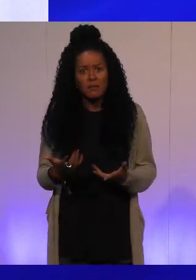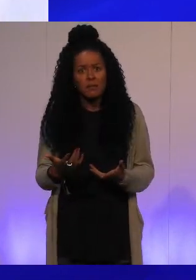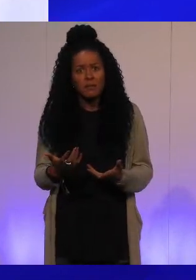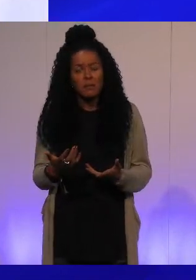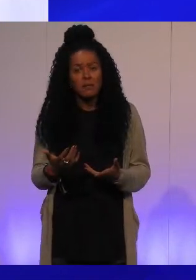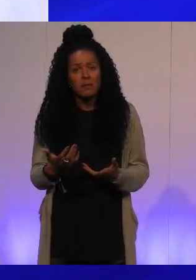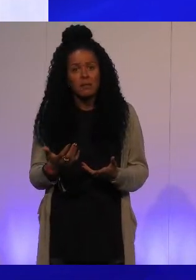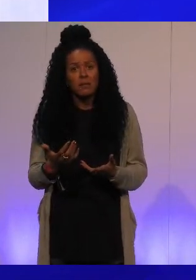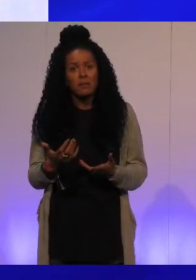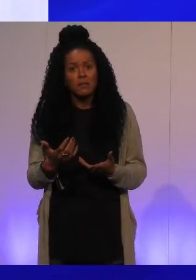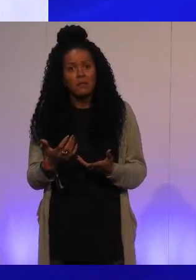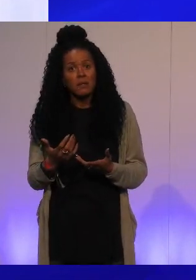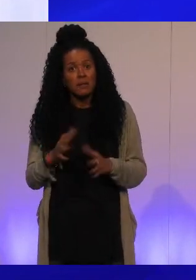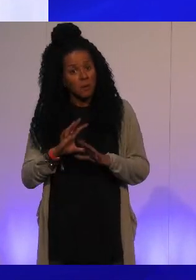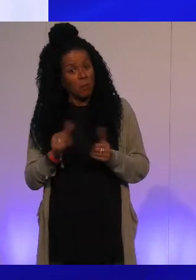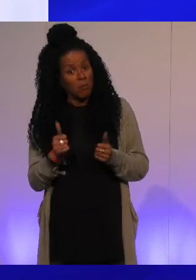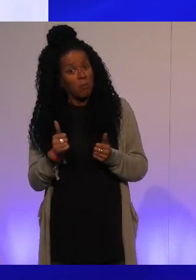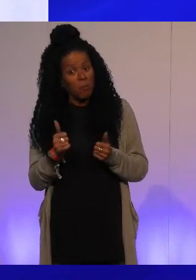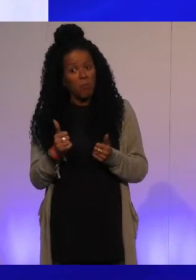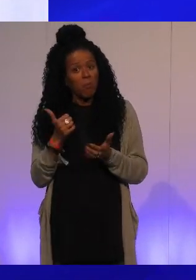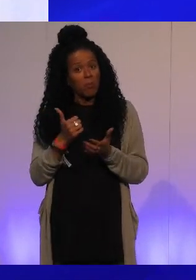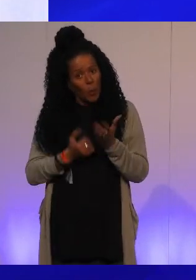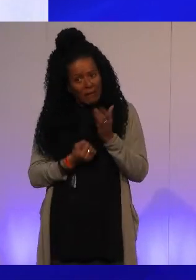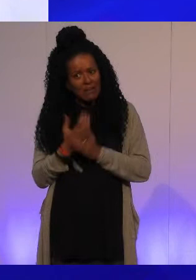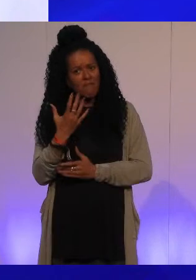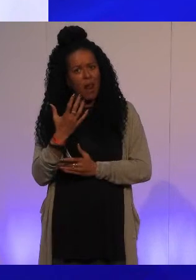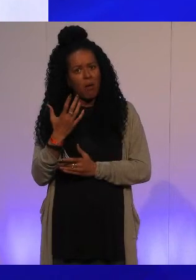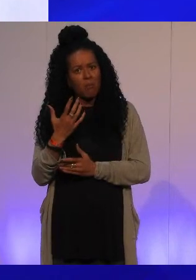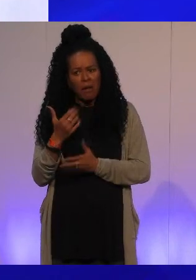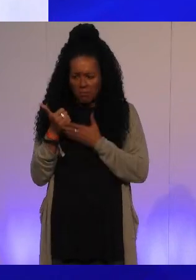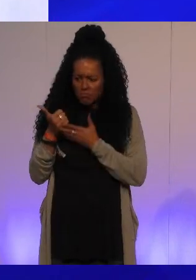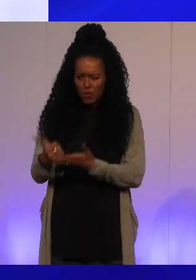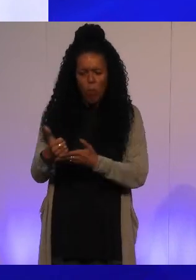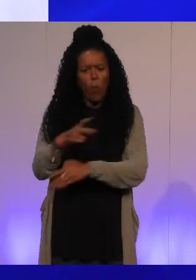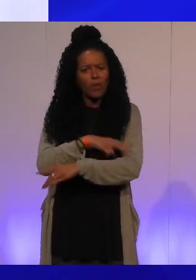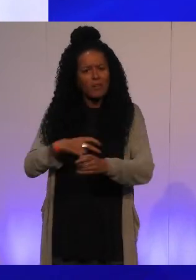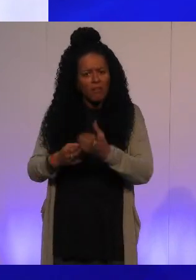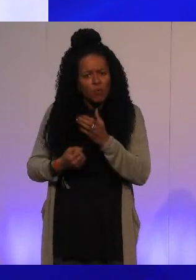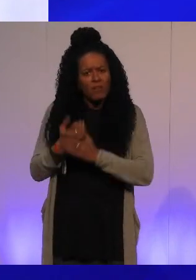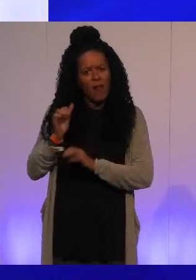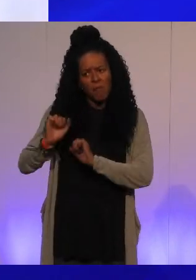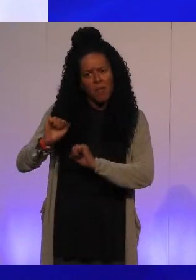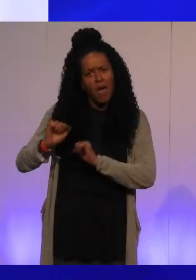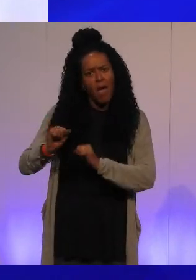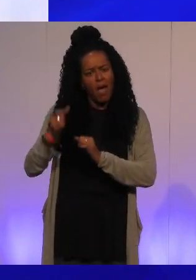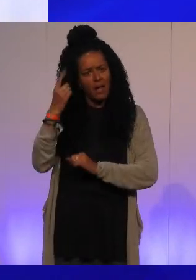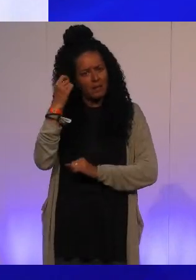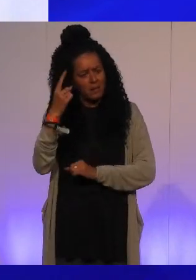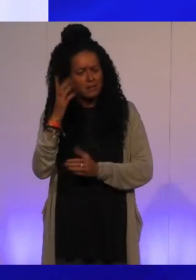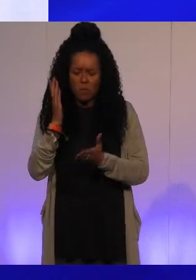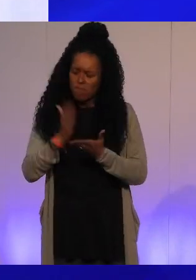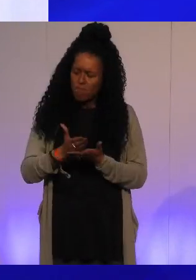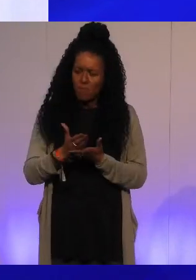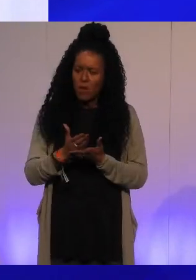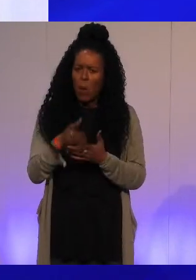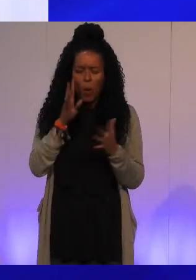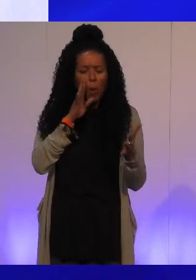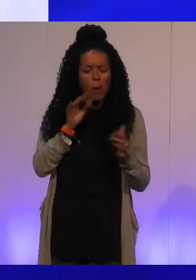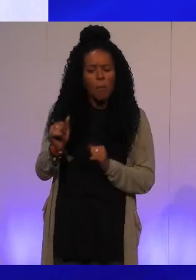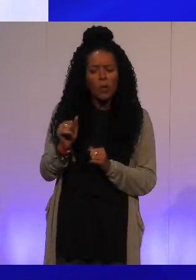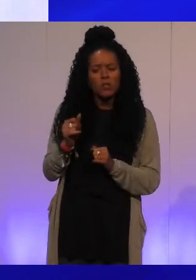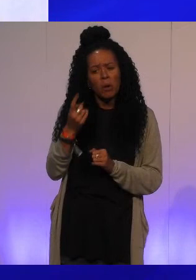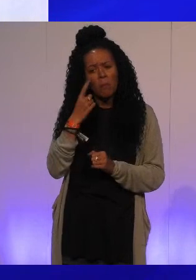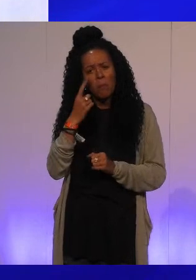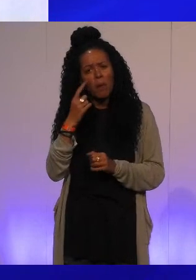those ideas and run with them, develop them, have support to develop them. So yes, we'll certainly be monitoring